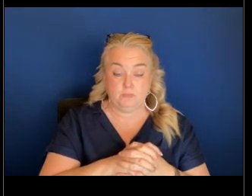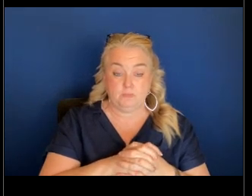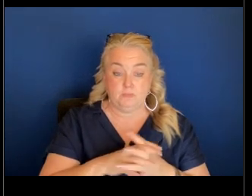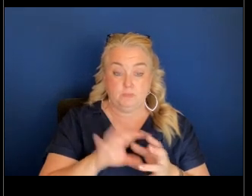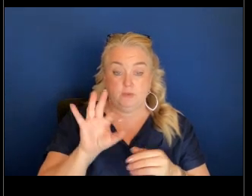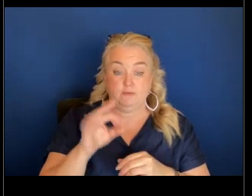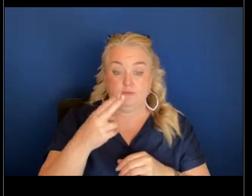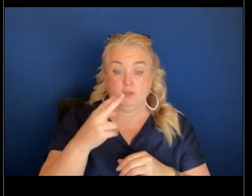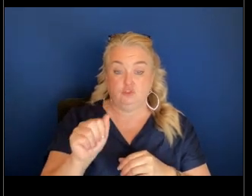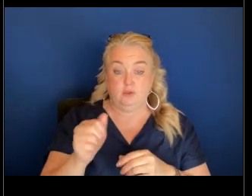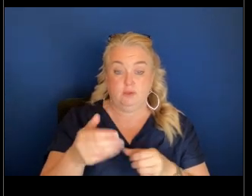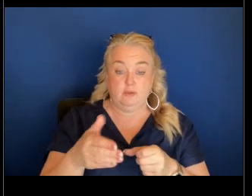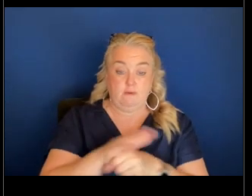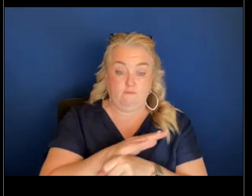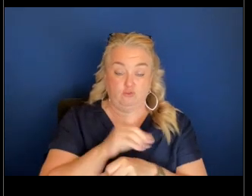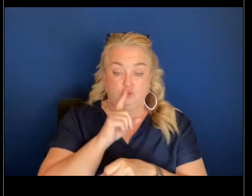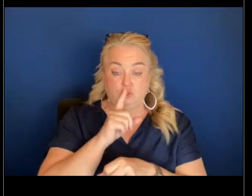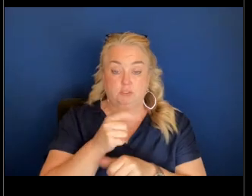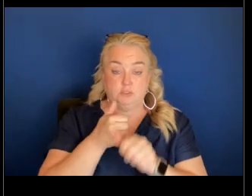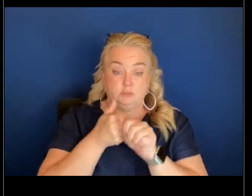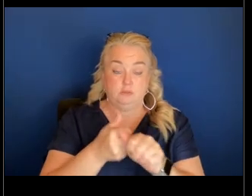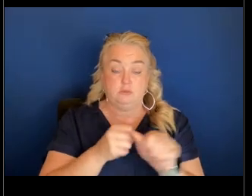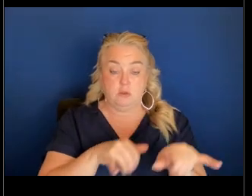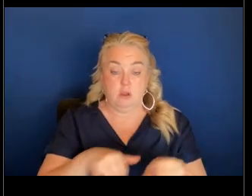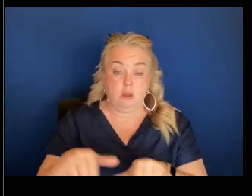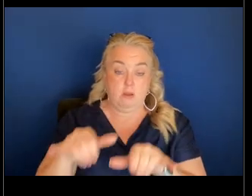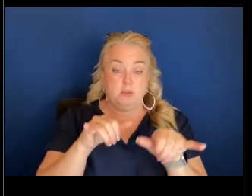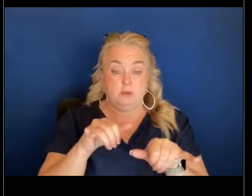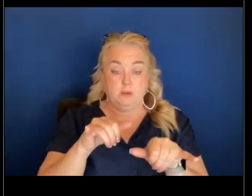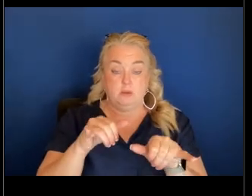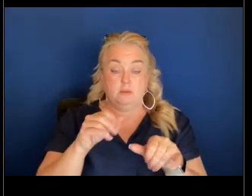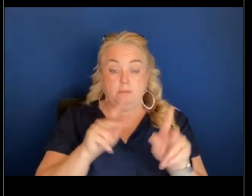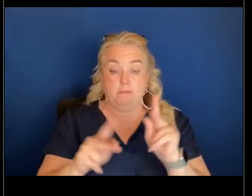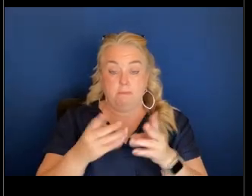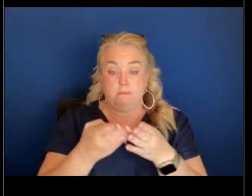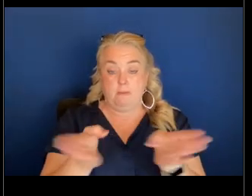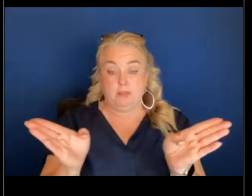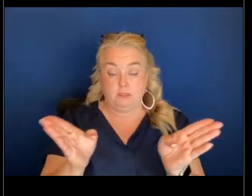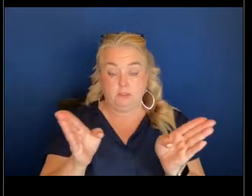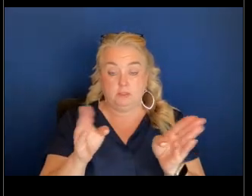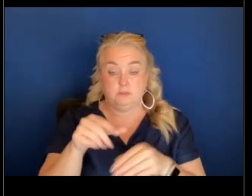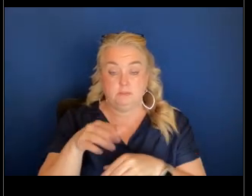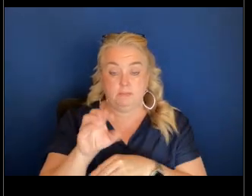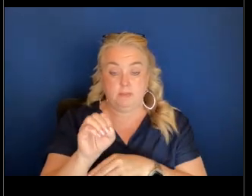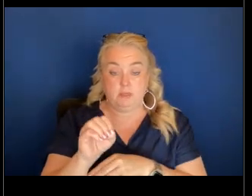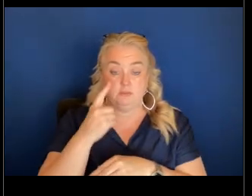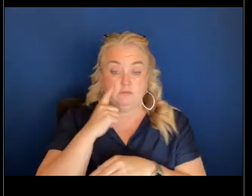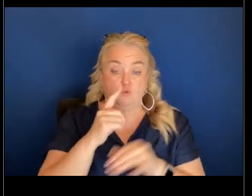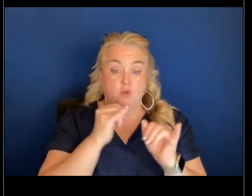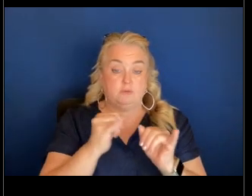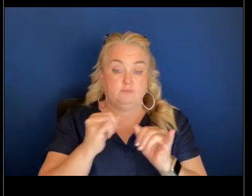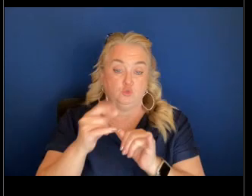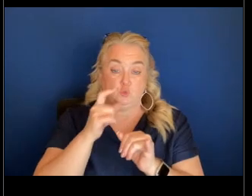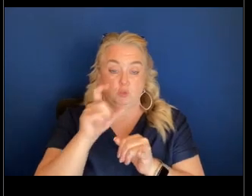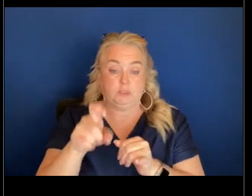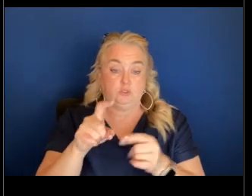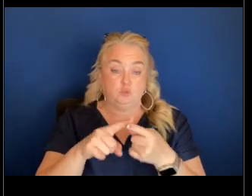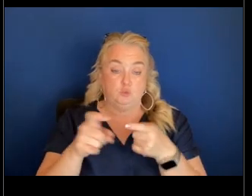FHA coverage applies to common and public spaces where individuals may need to manage their